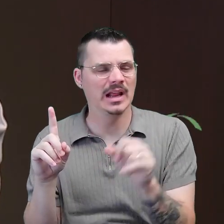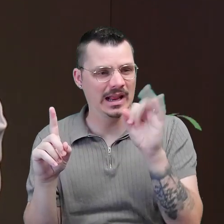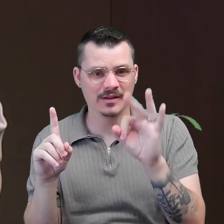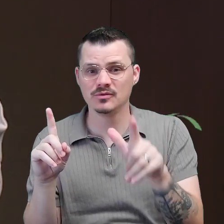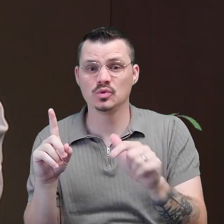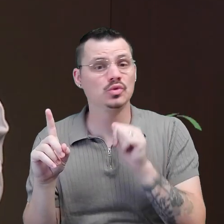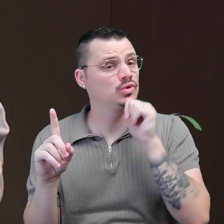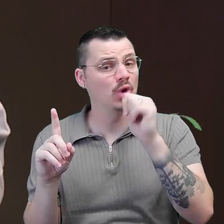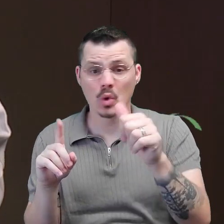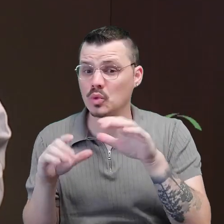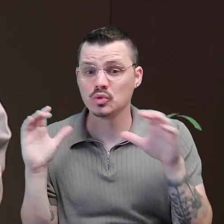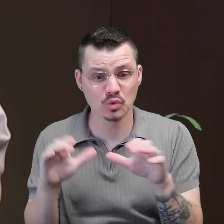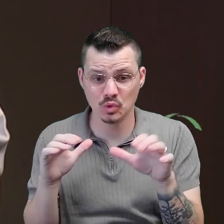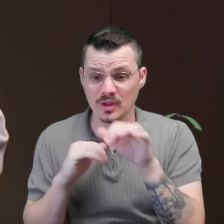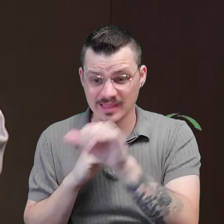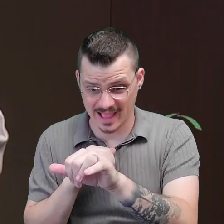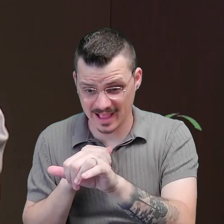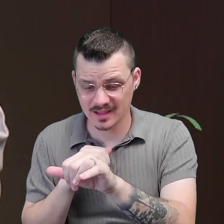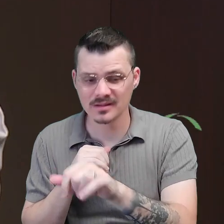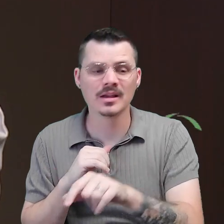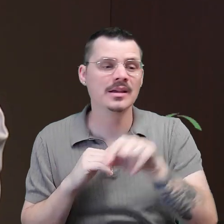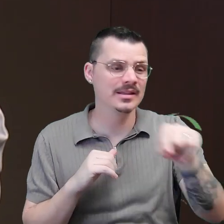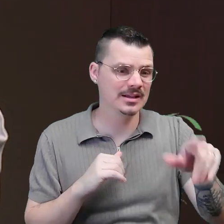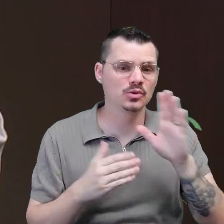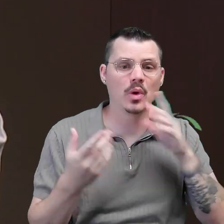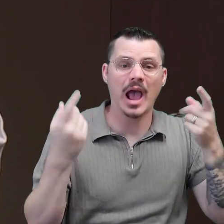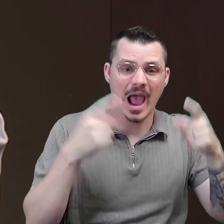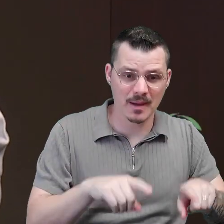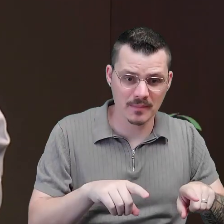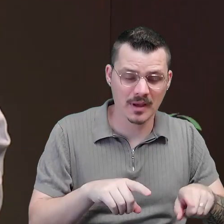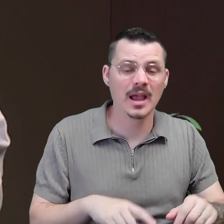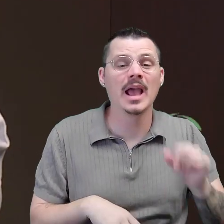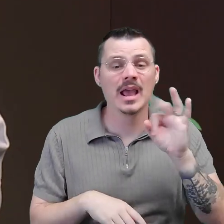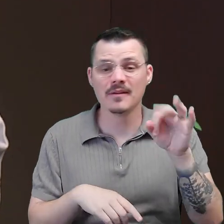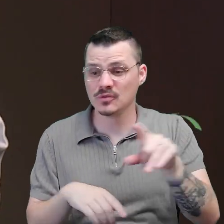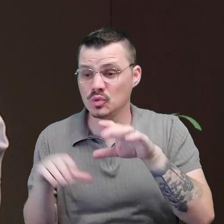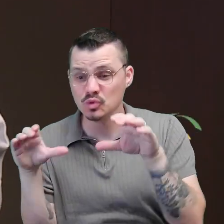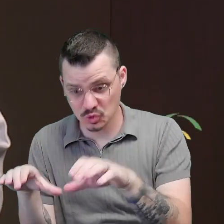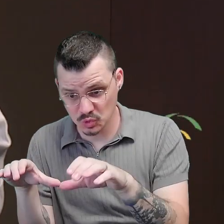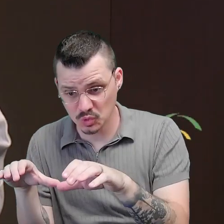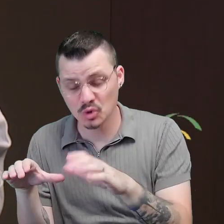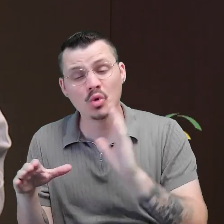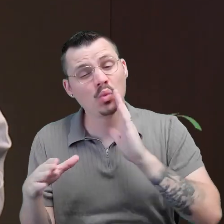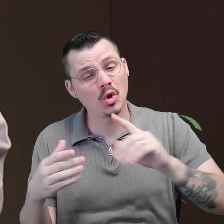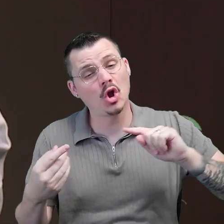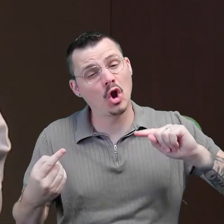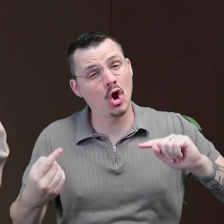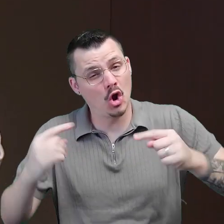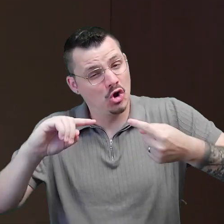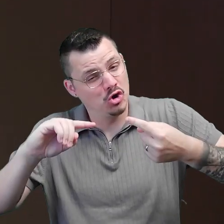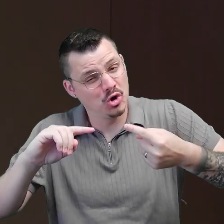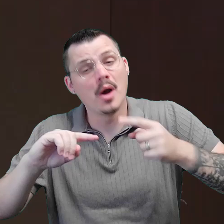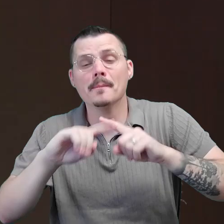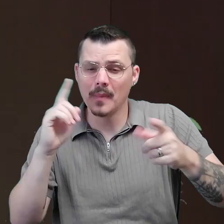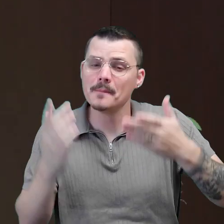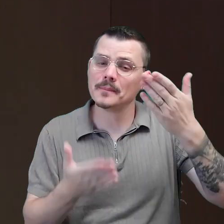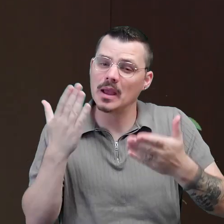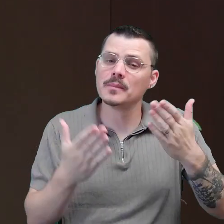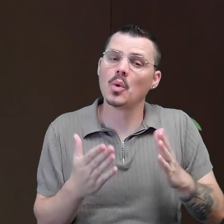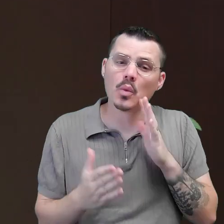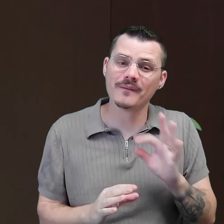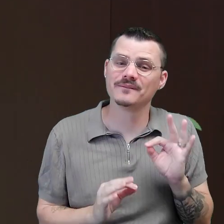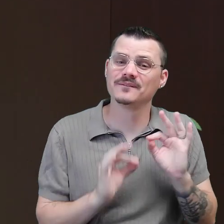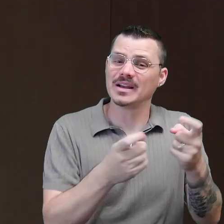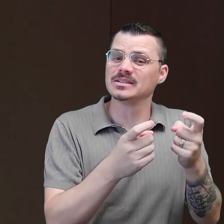if you don't do this, this will happen. If you do this, it'll hurt a lot, but it might fix